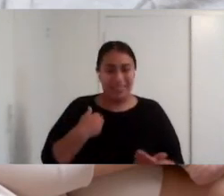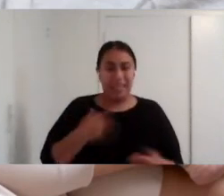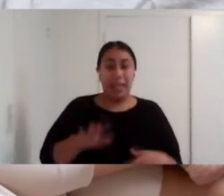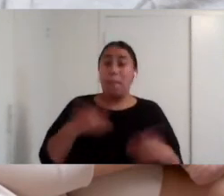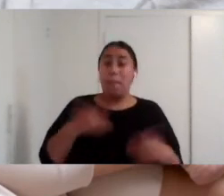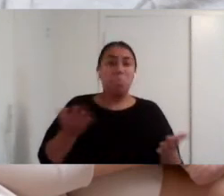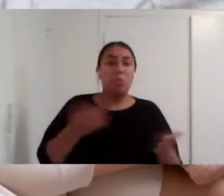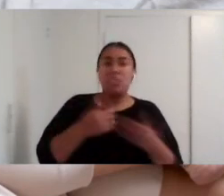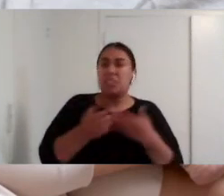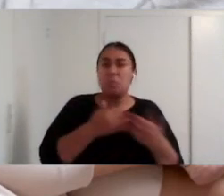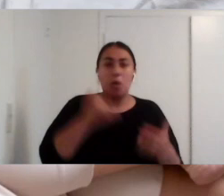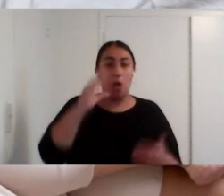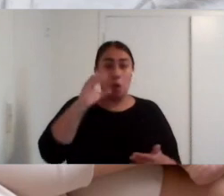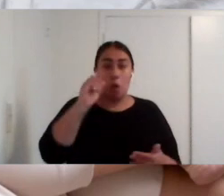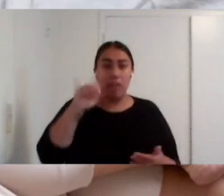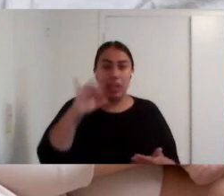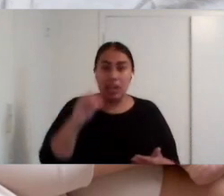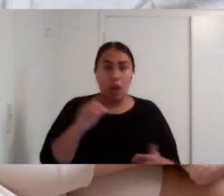patient.